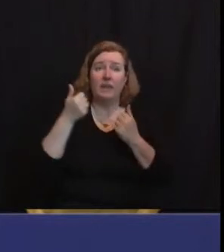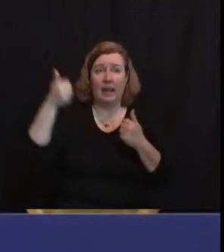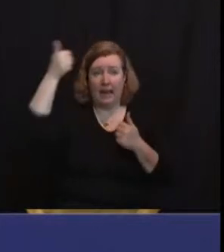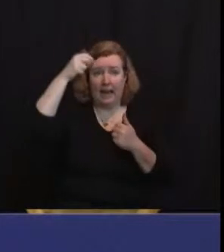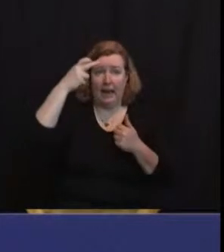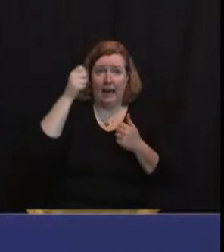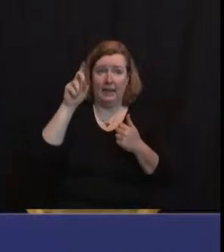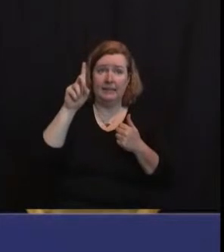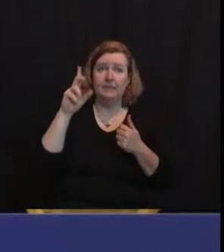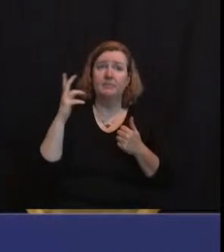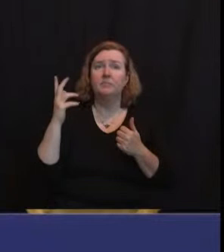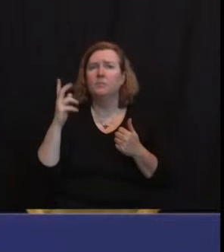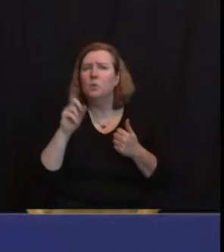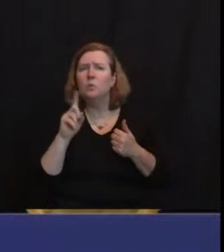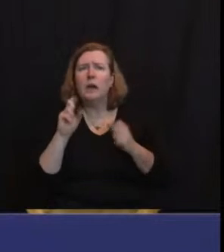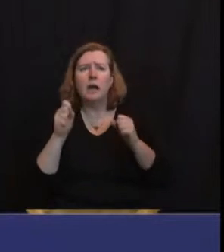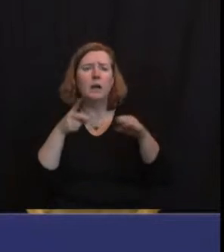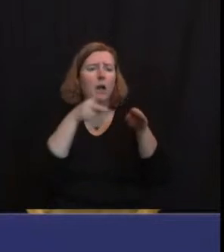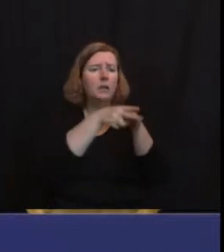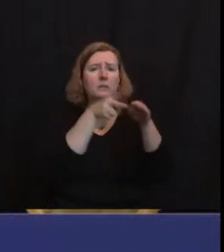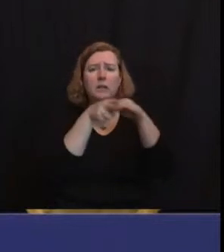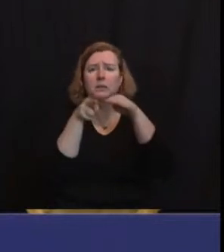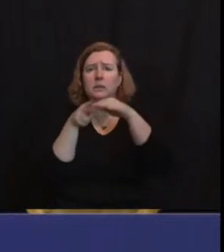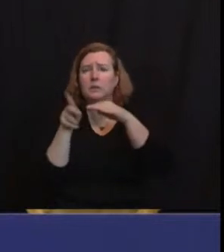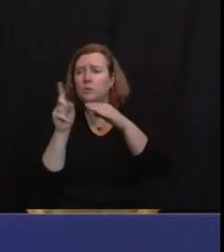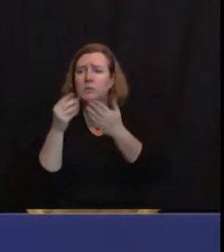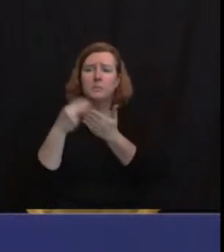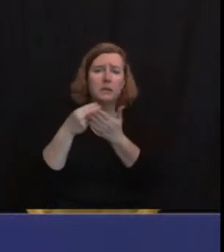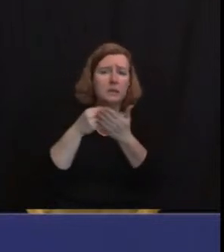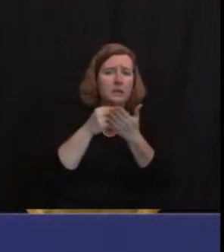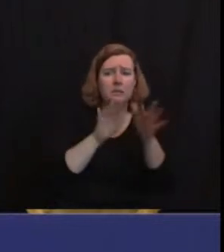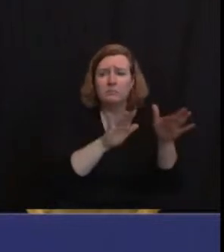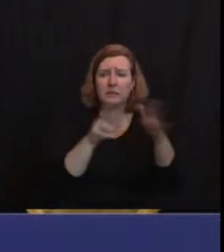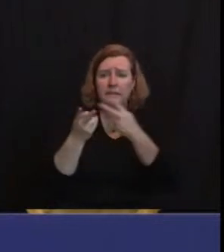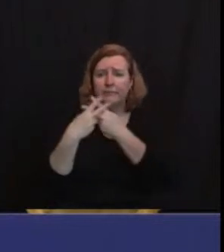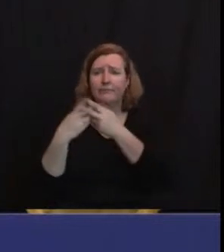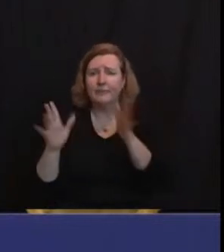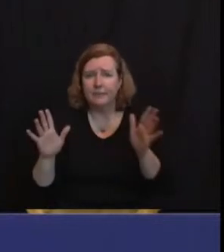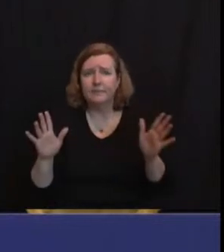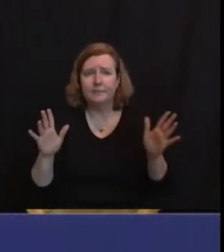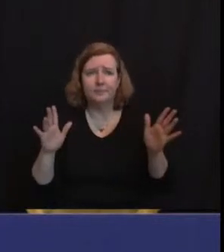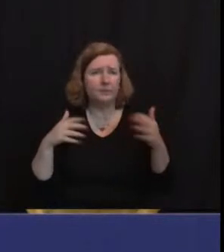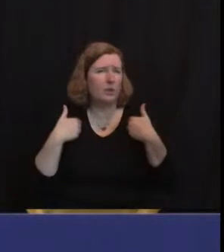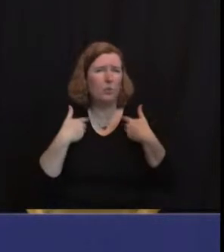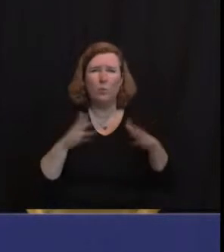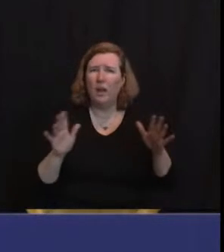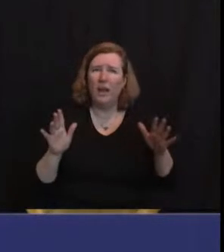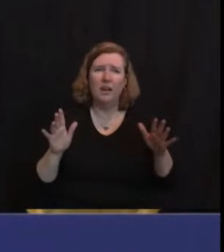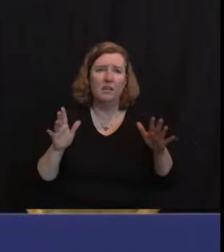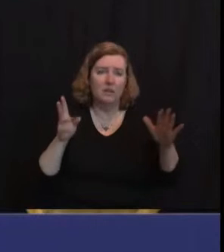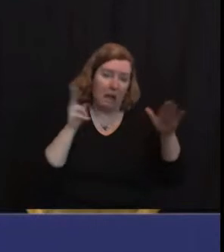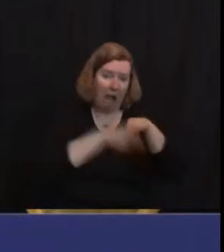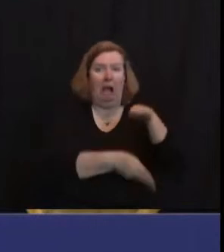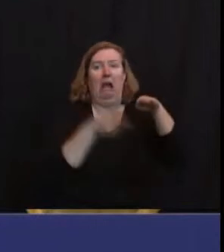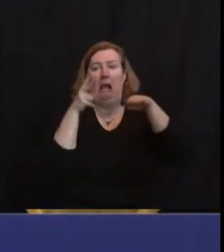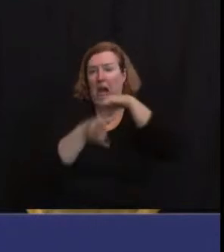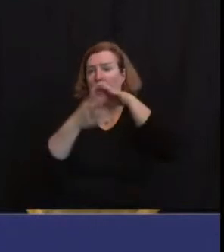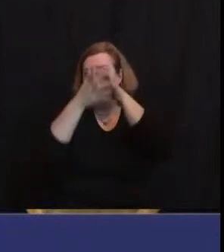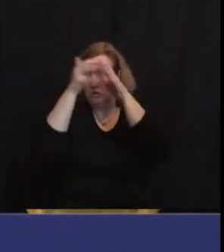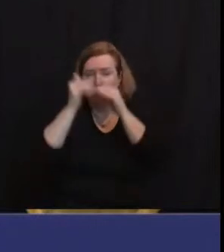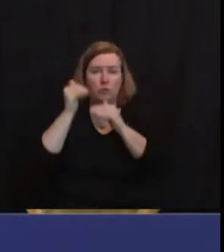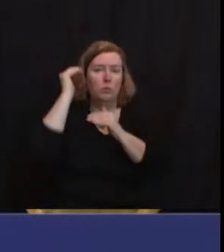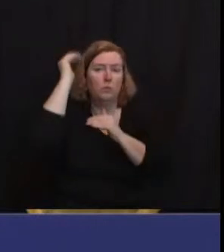some of which we took, and a lot of which we said, you know what, it feels like that's cutting too close to the bone and cutting